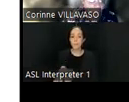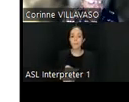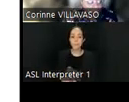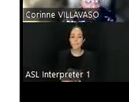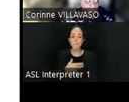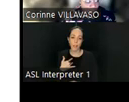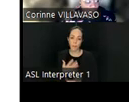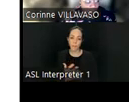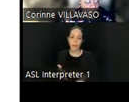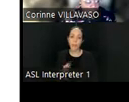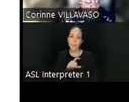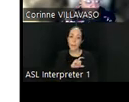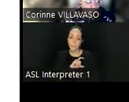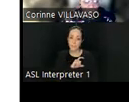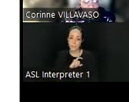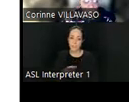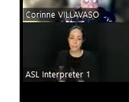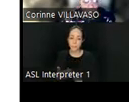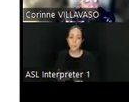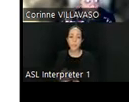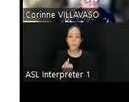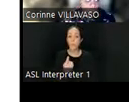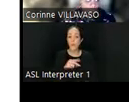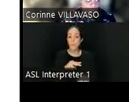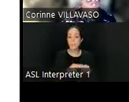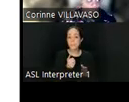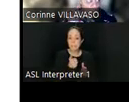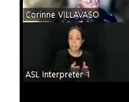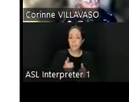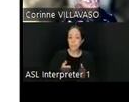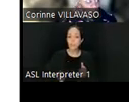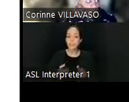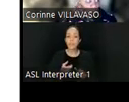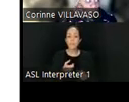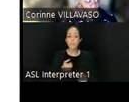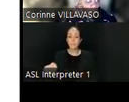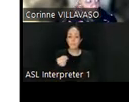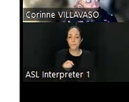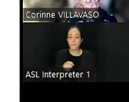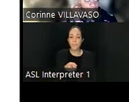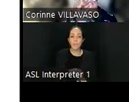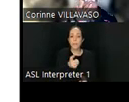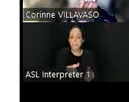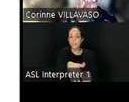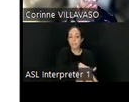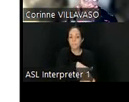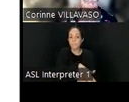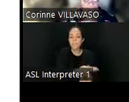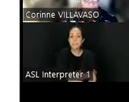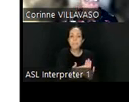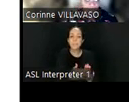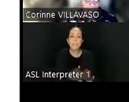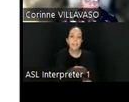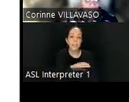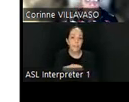communities. One seat each will be filled by people from each geographical city council district. One